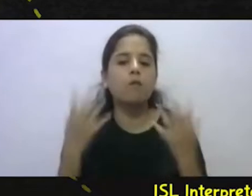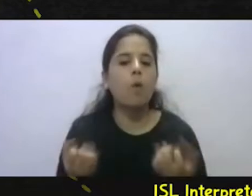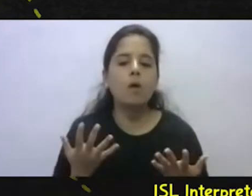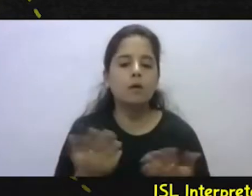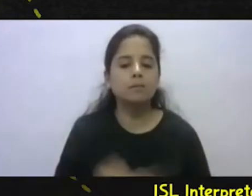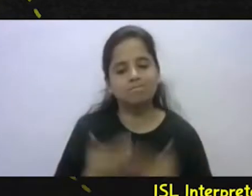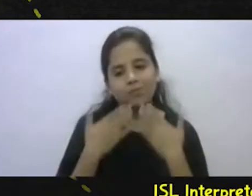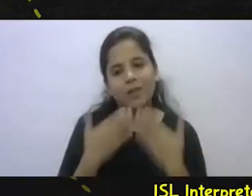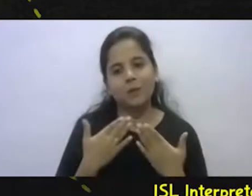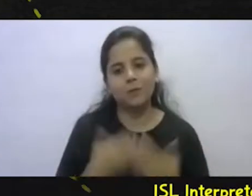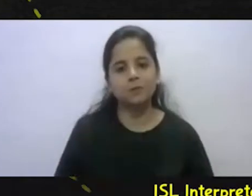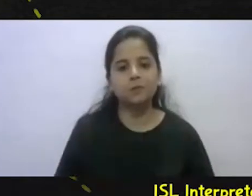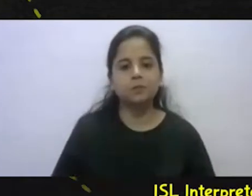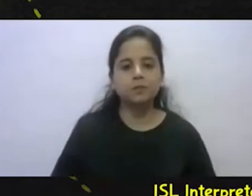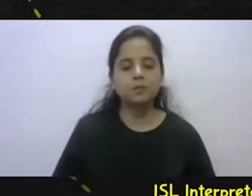Thanks.